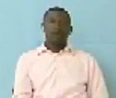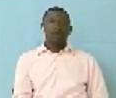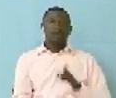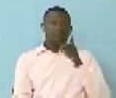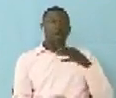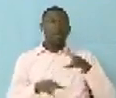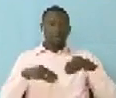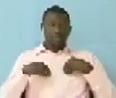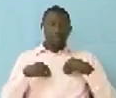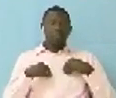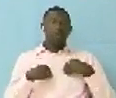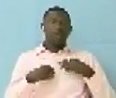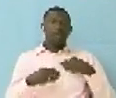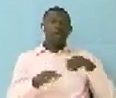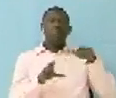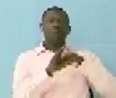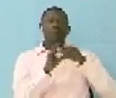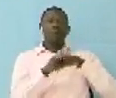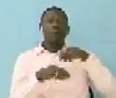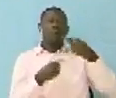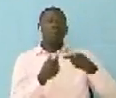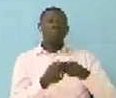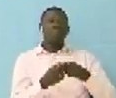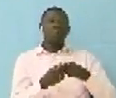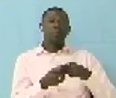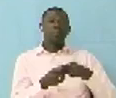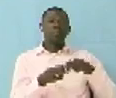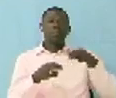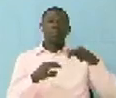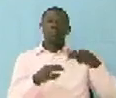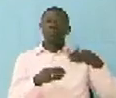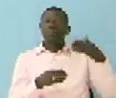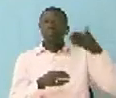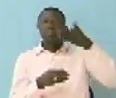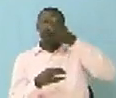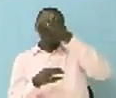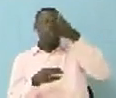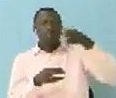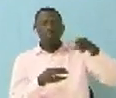He accepted that he was a member of the patrol team, he was a jungler.